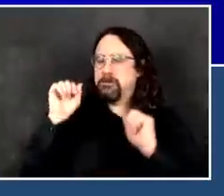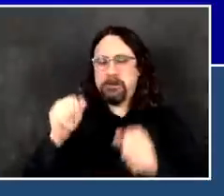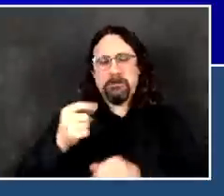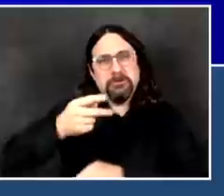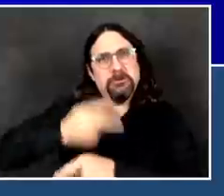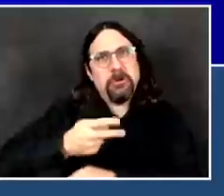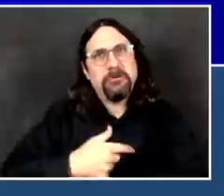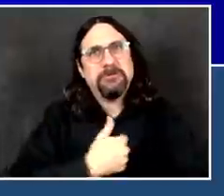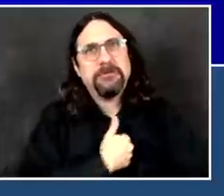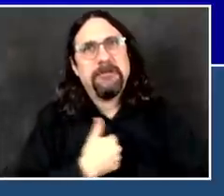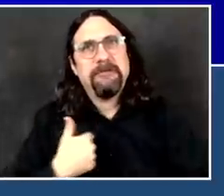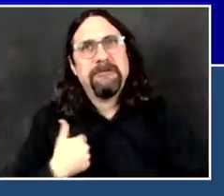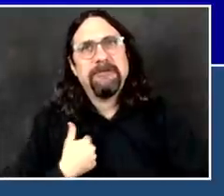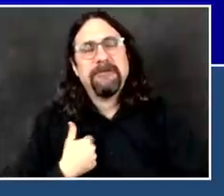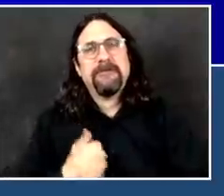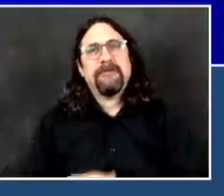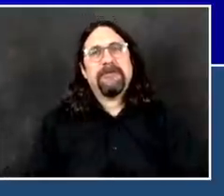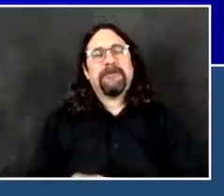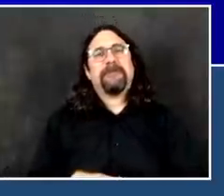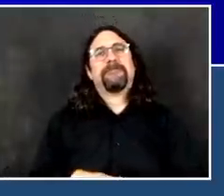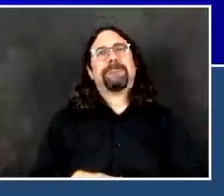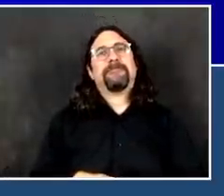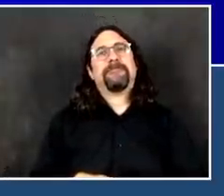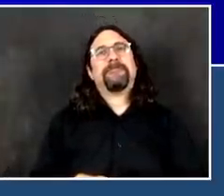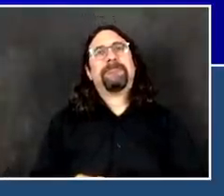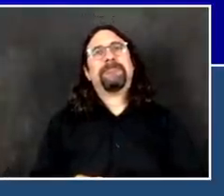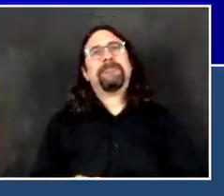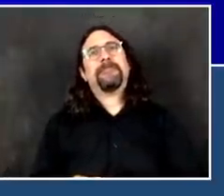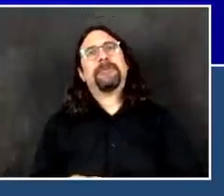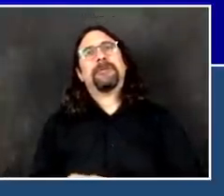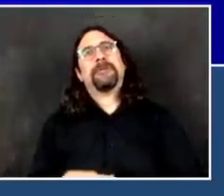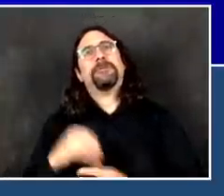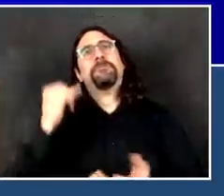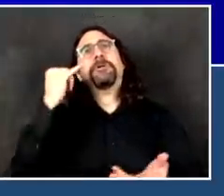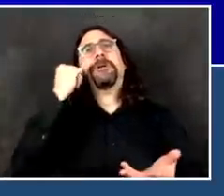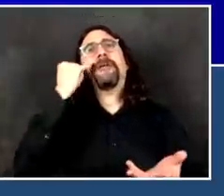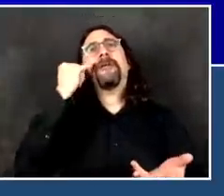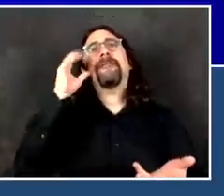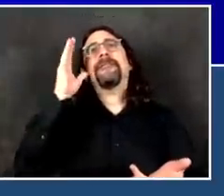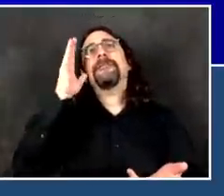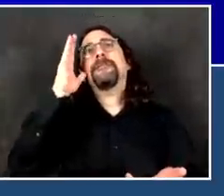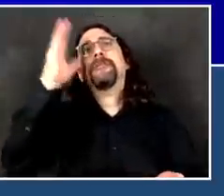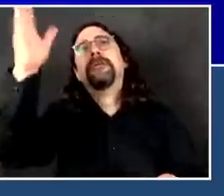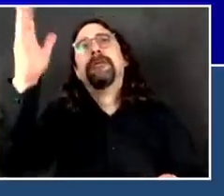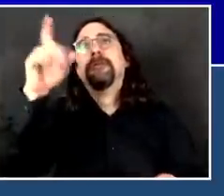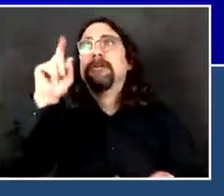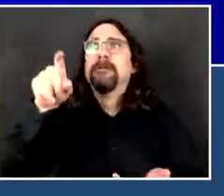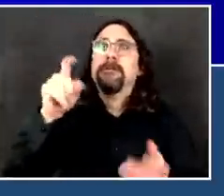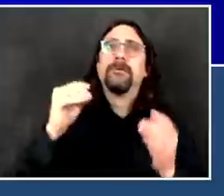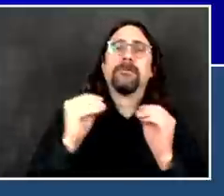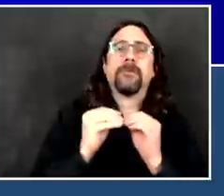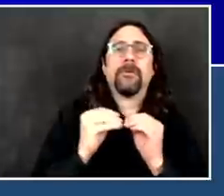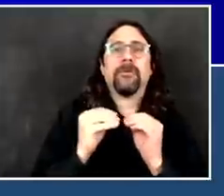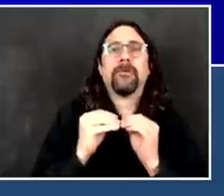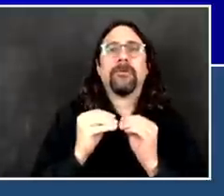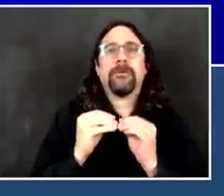as a blueprint to build more and different supplies and equipment, whatever the occasion may be, whatever the challenge may be.